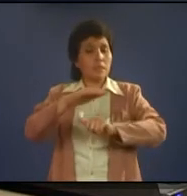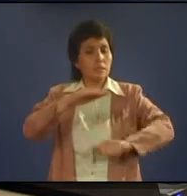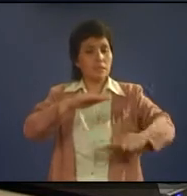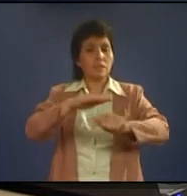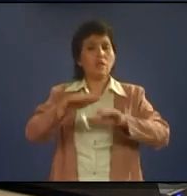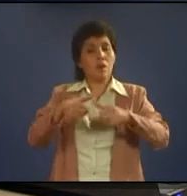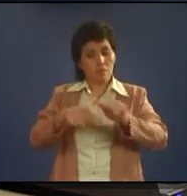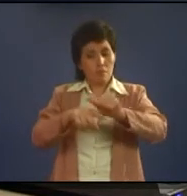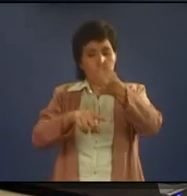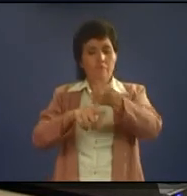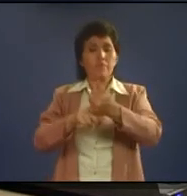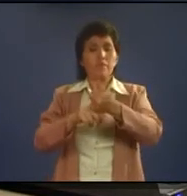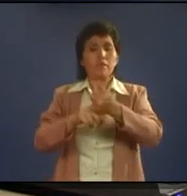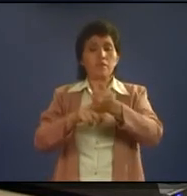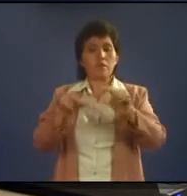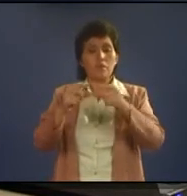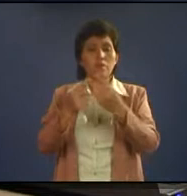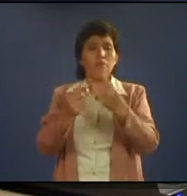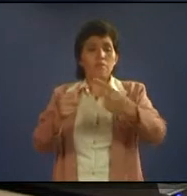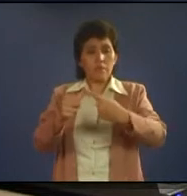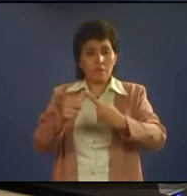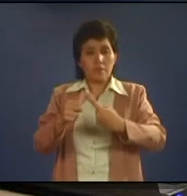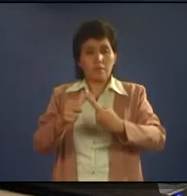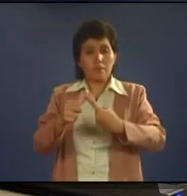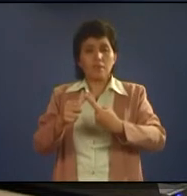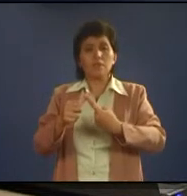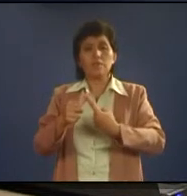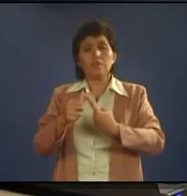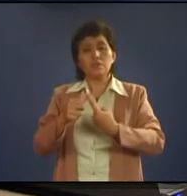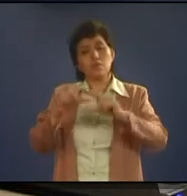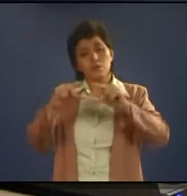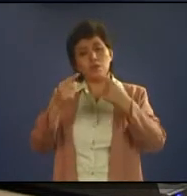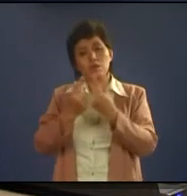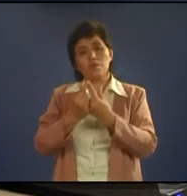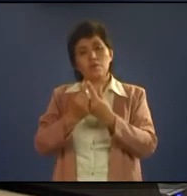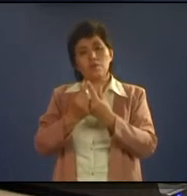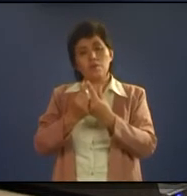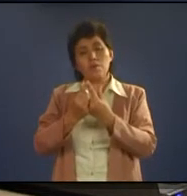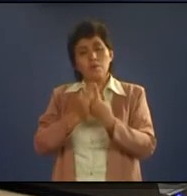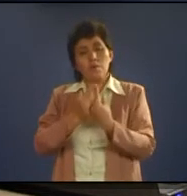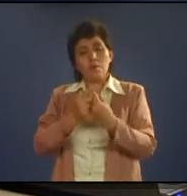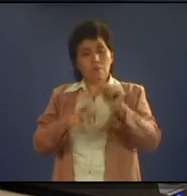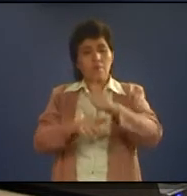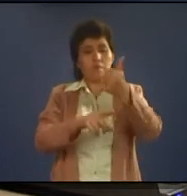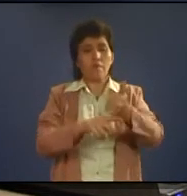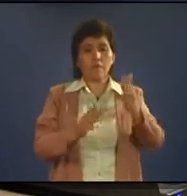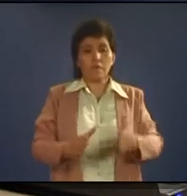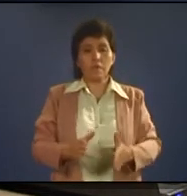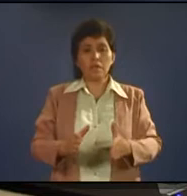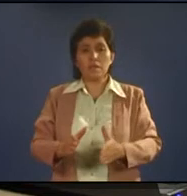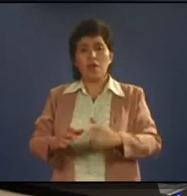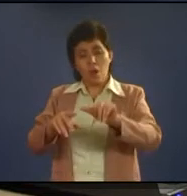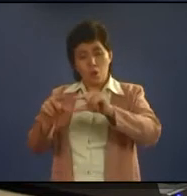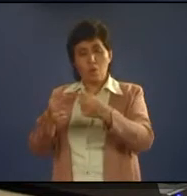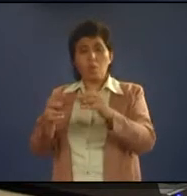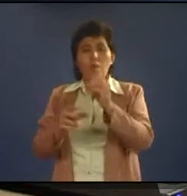The first one is that there is a group forming. A group forming defines as a group of people coming together. Now,